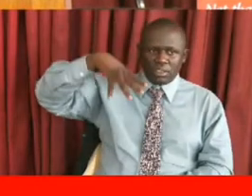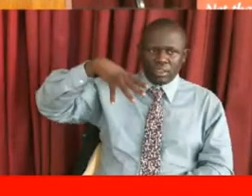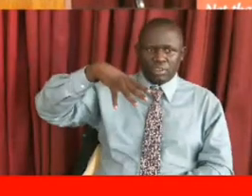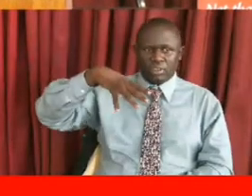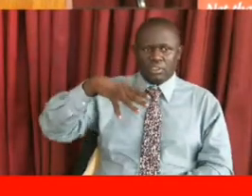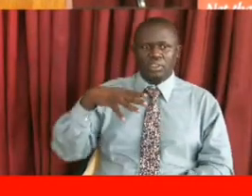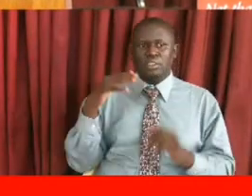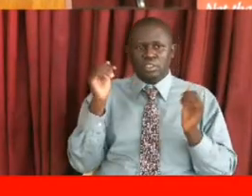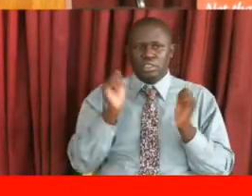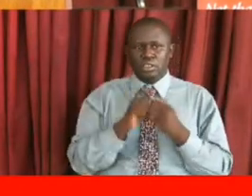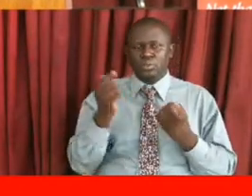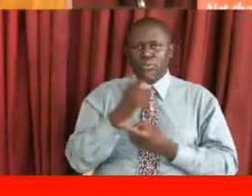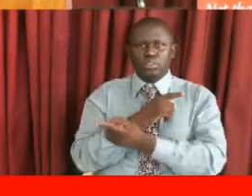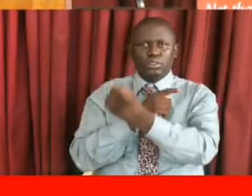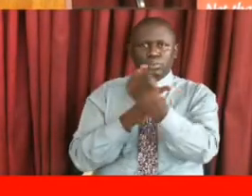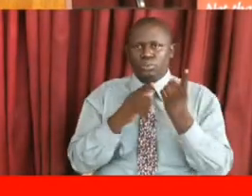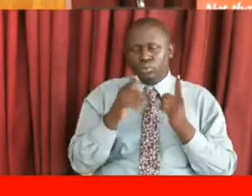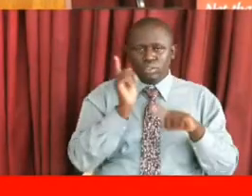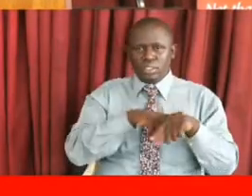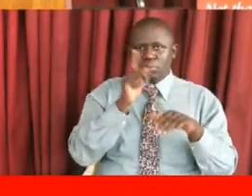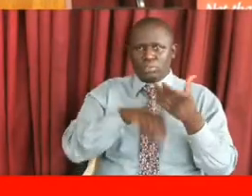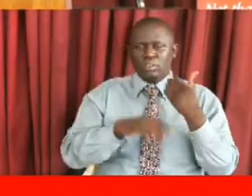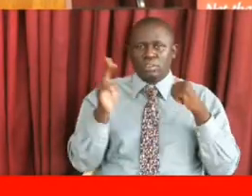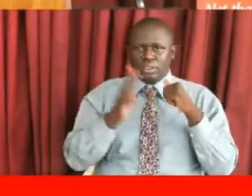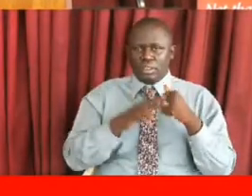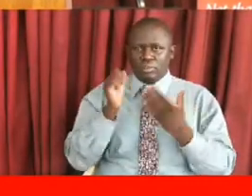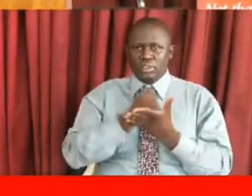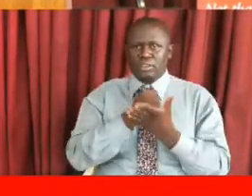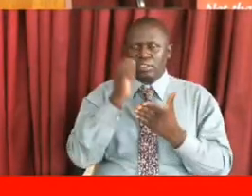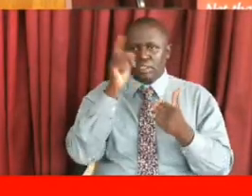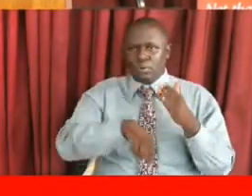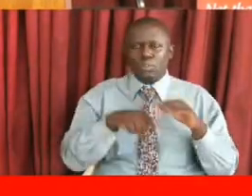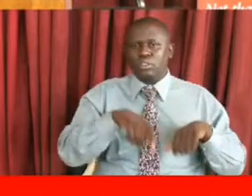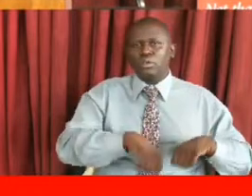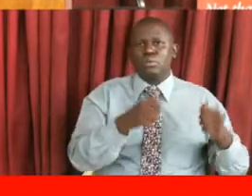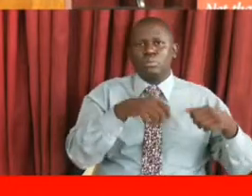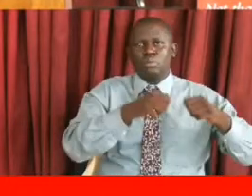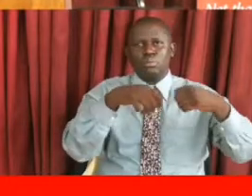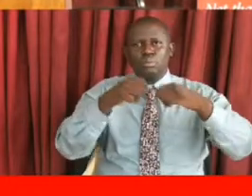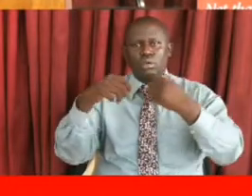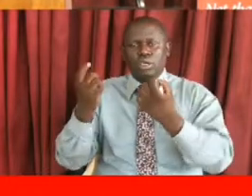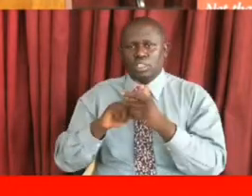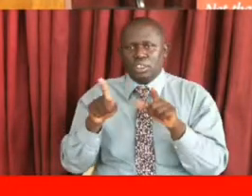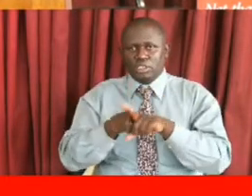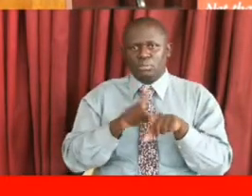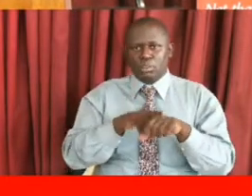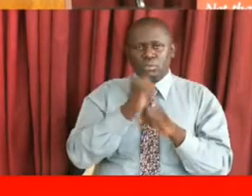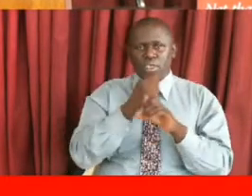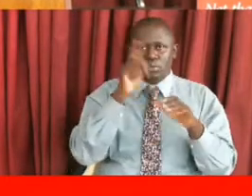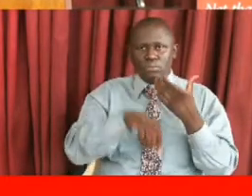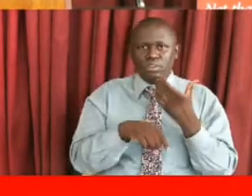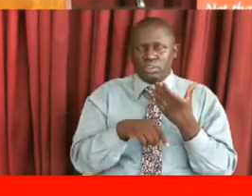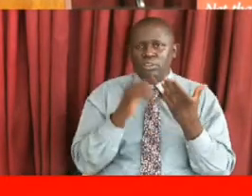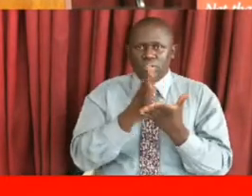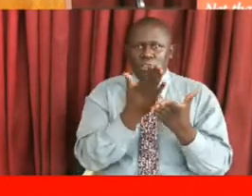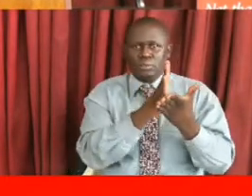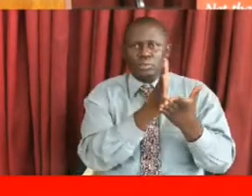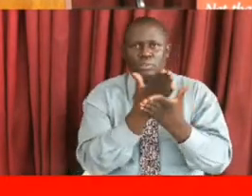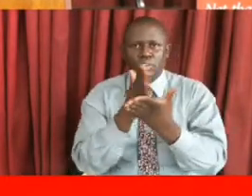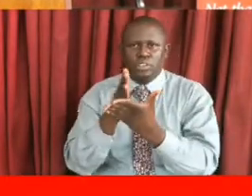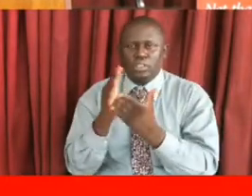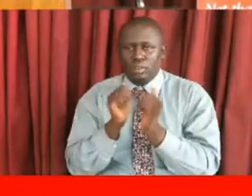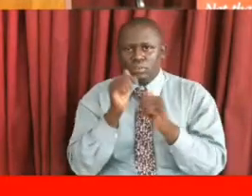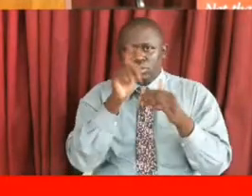presence the Seven Seals are broken it brought down the Lord is here among his